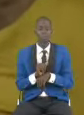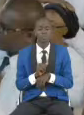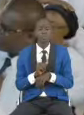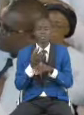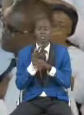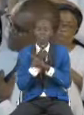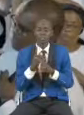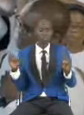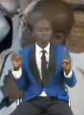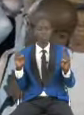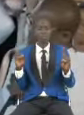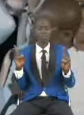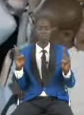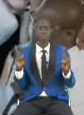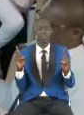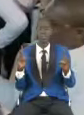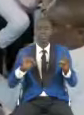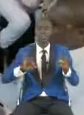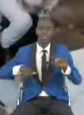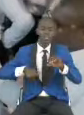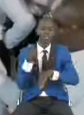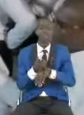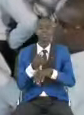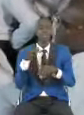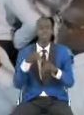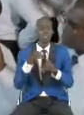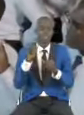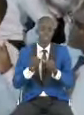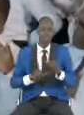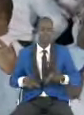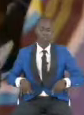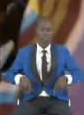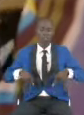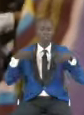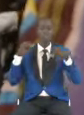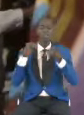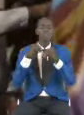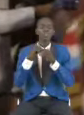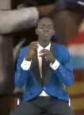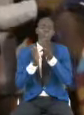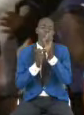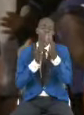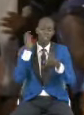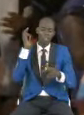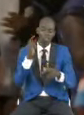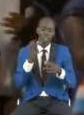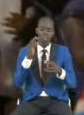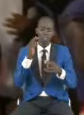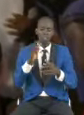deliverance, confirmed in every life in Jesus' name.